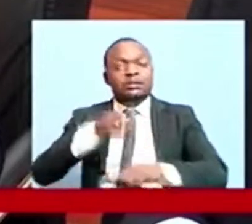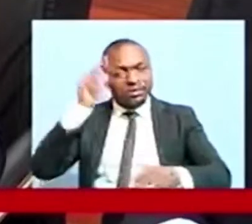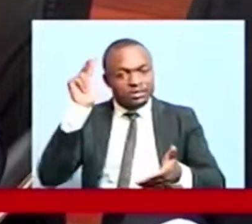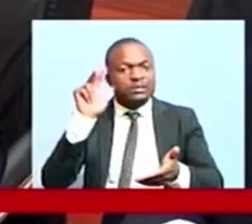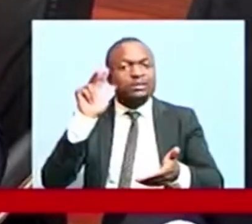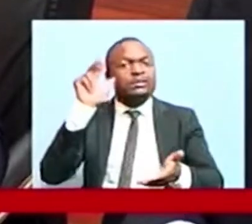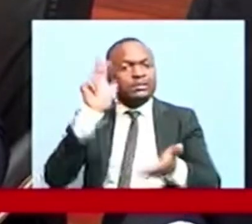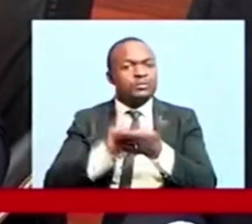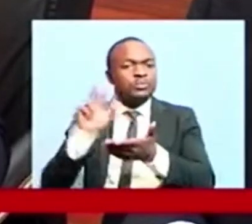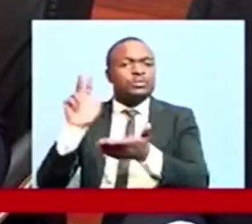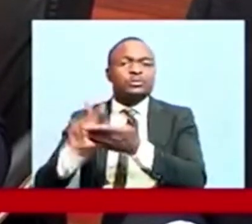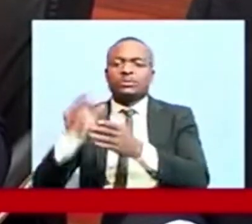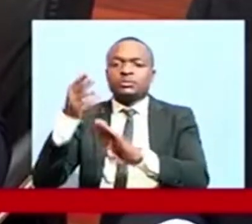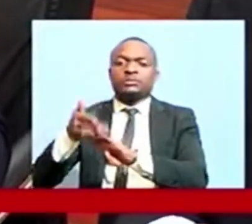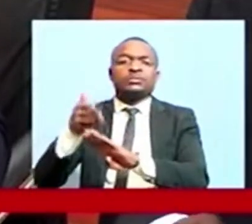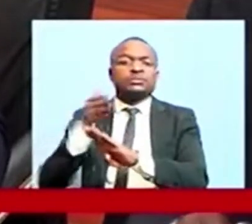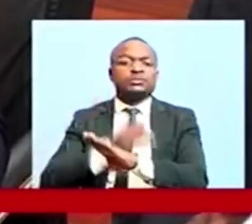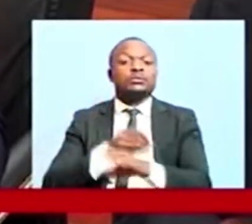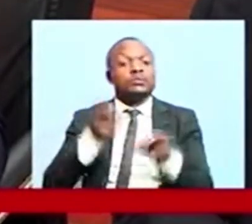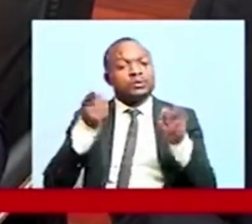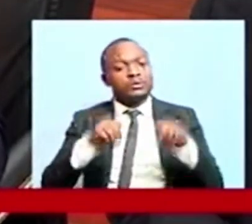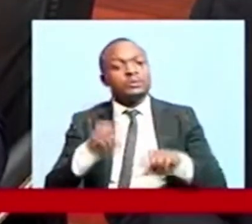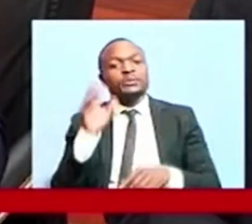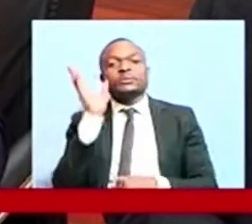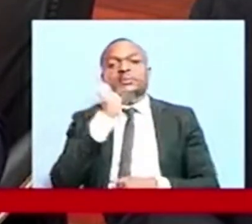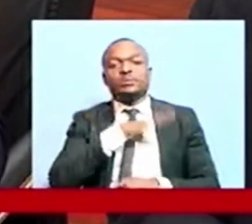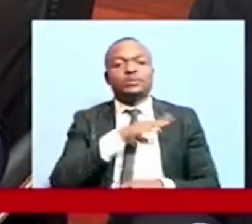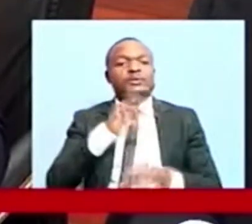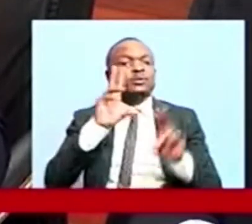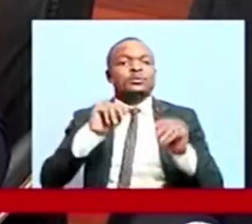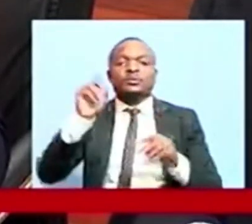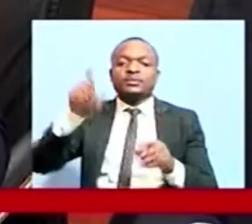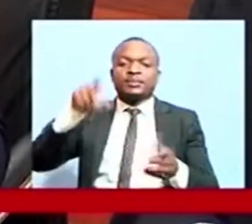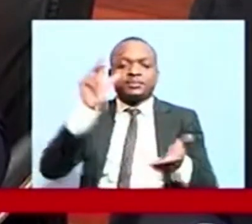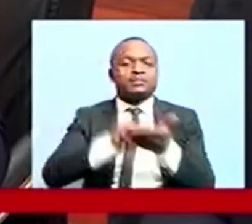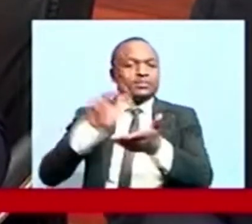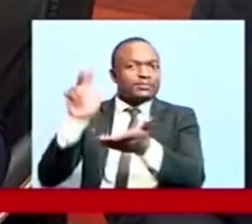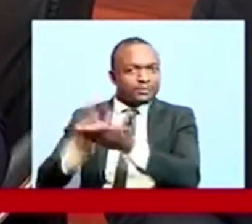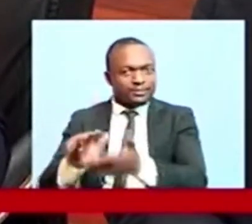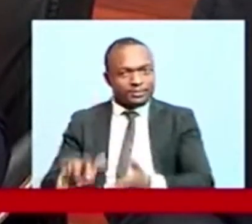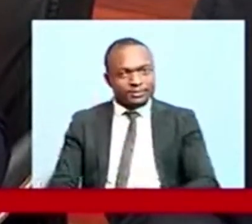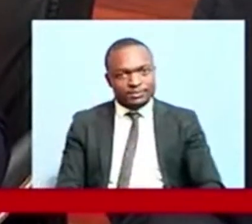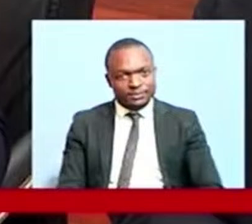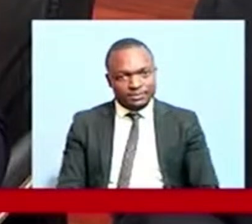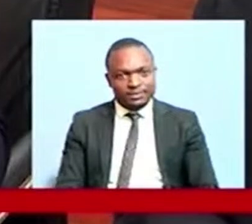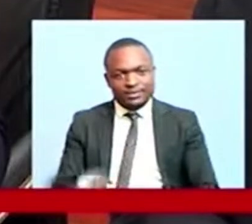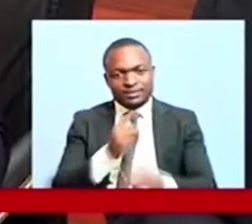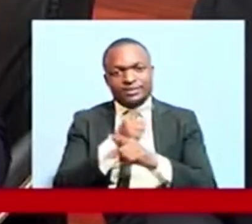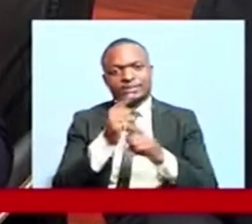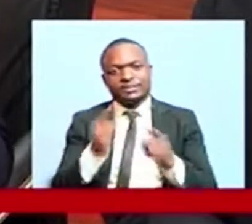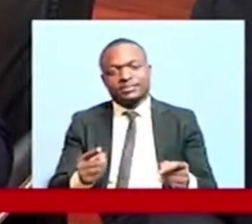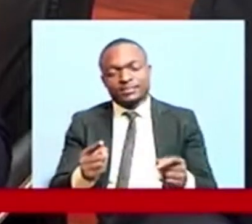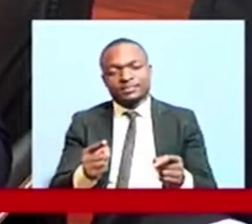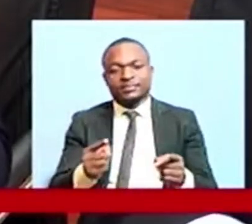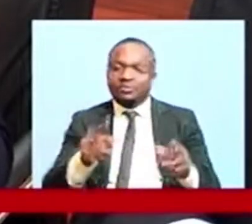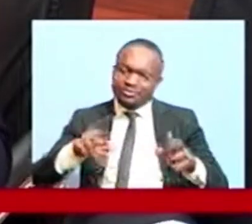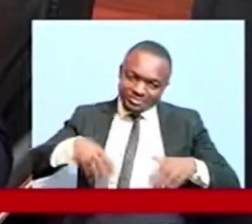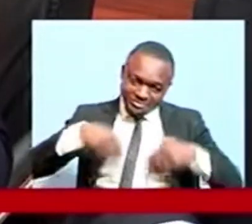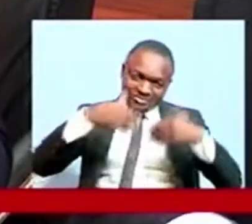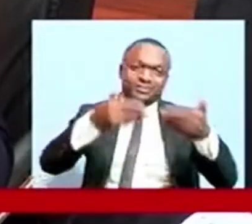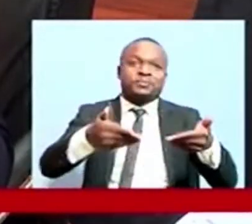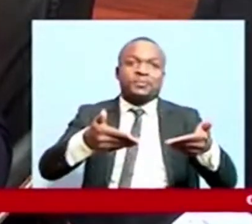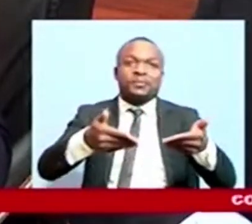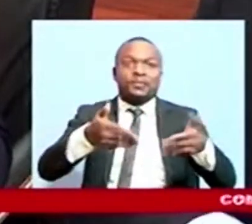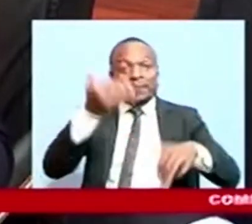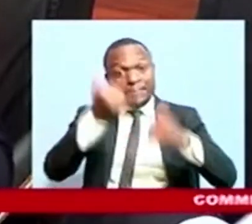advance, so that when they are completing, no need of signing. It's just a matter of issuing that